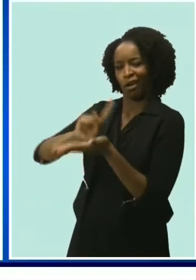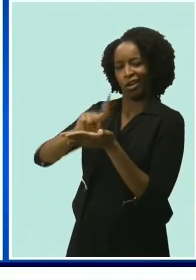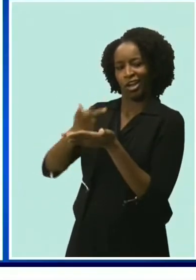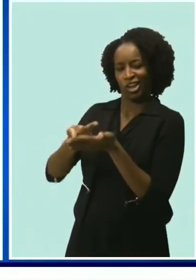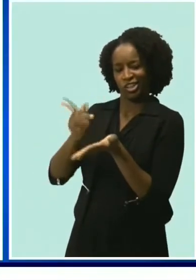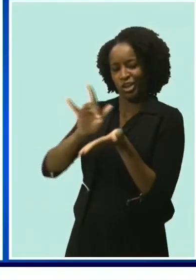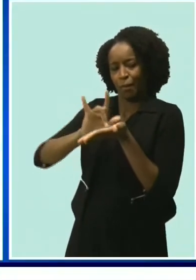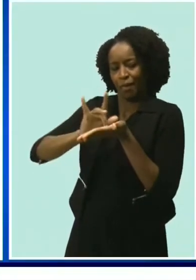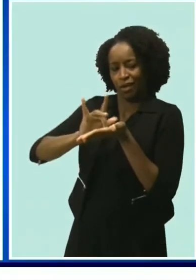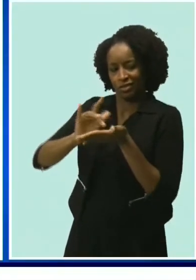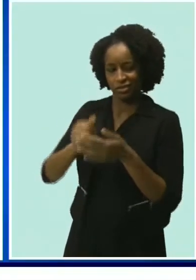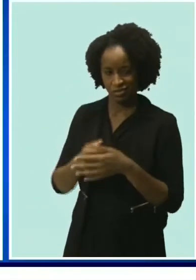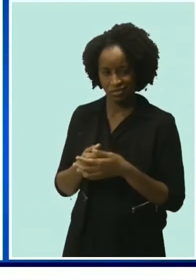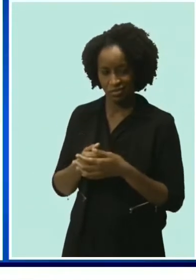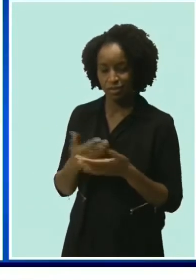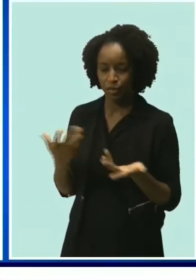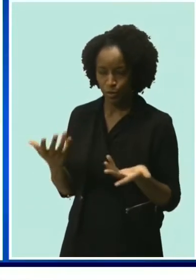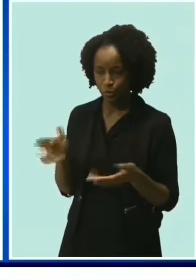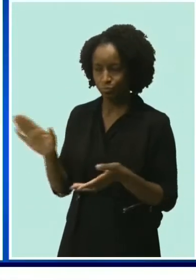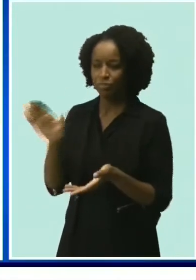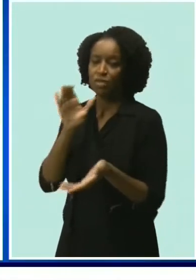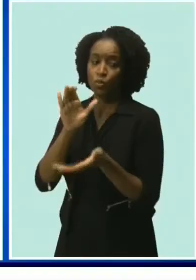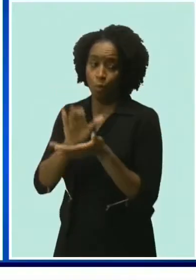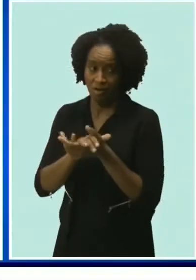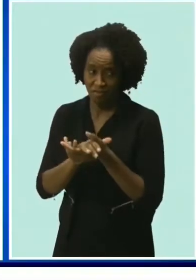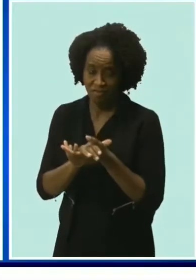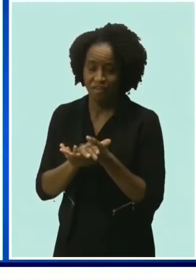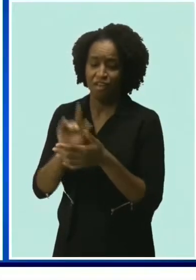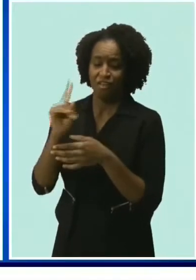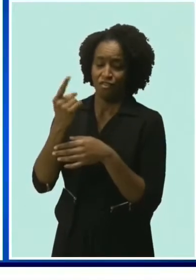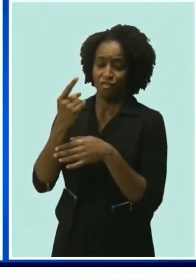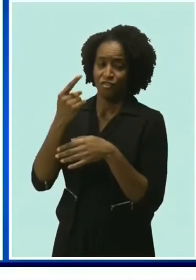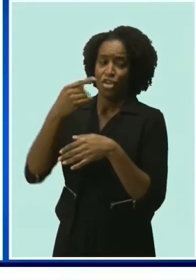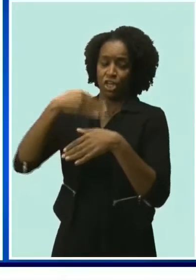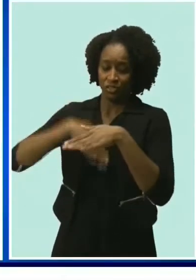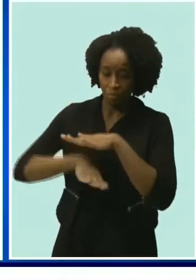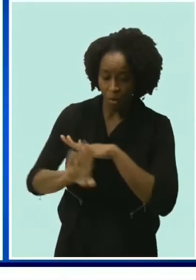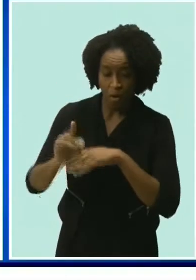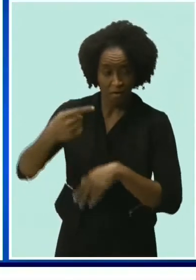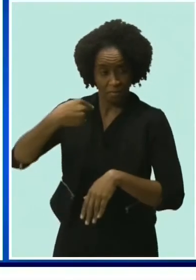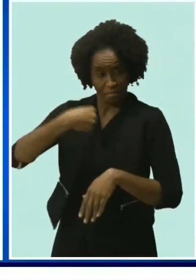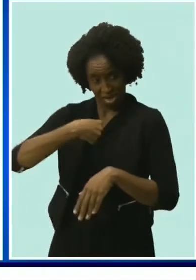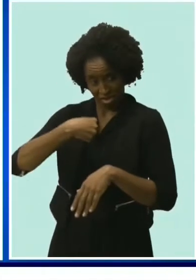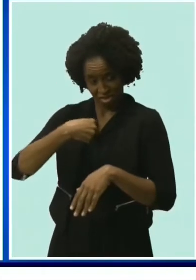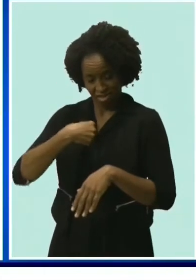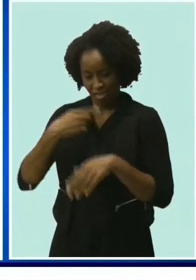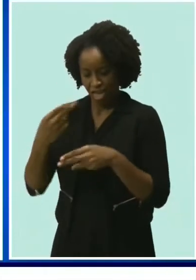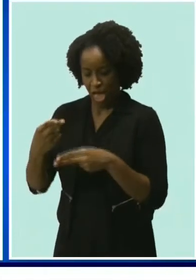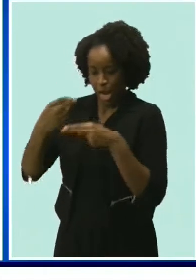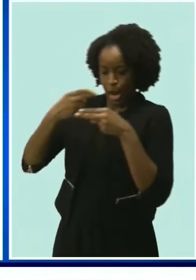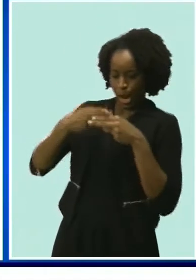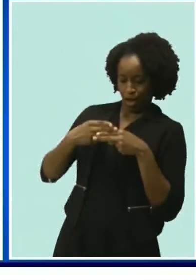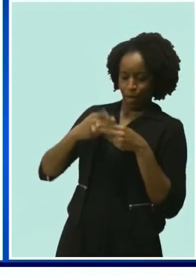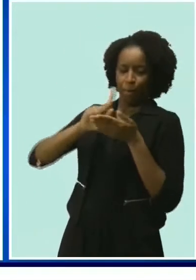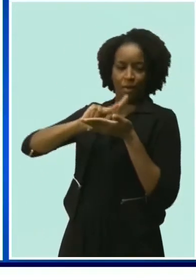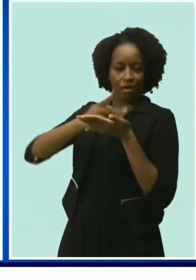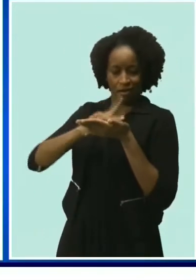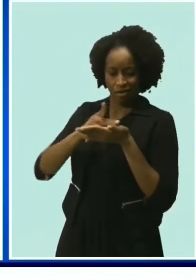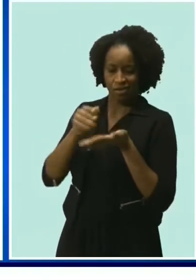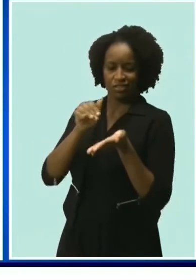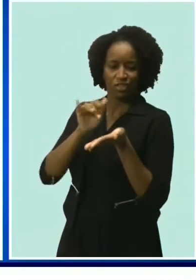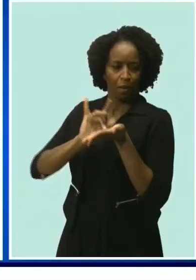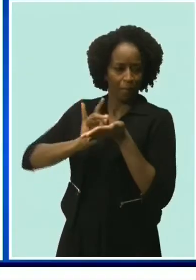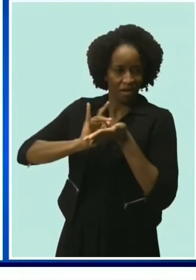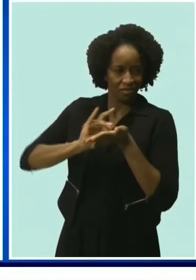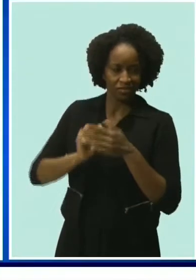the first lawful child, they named me kitchen medicine. And you had that name for years?